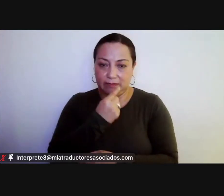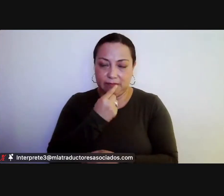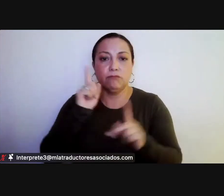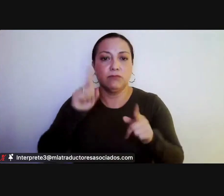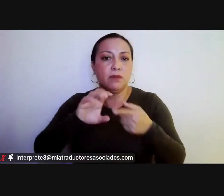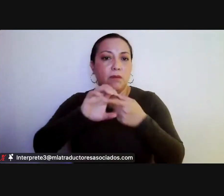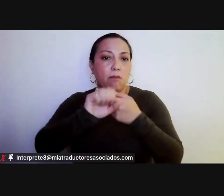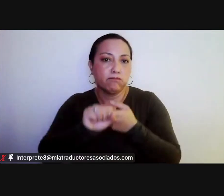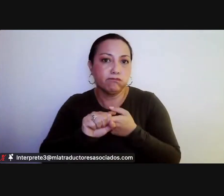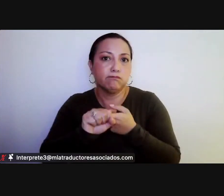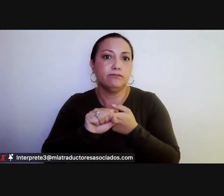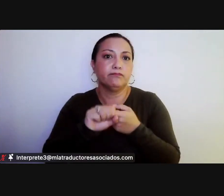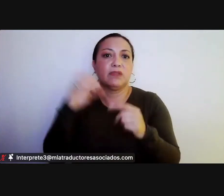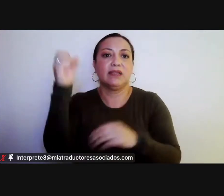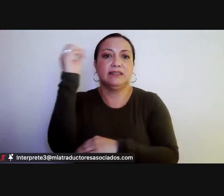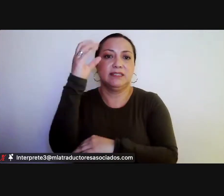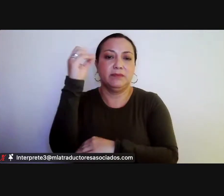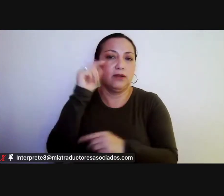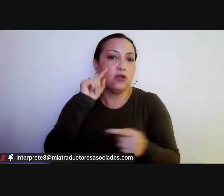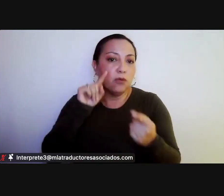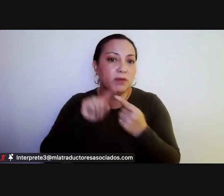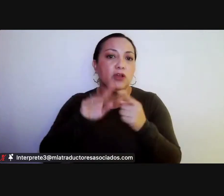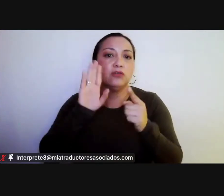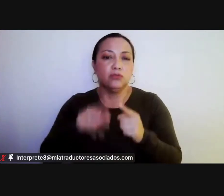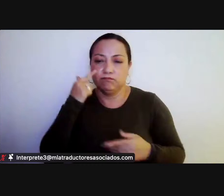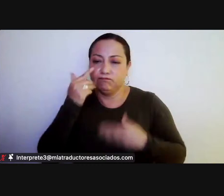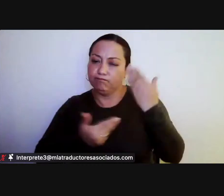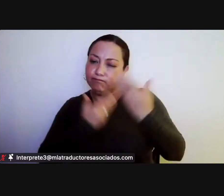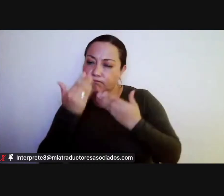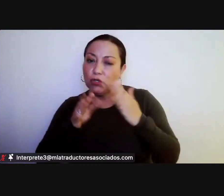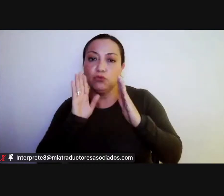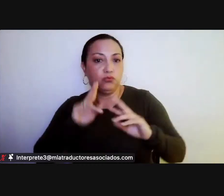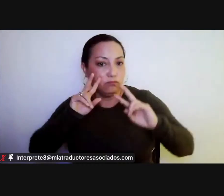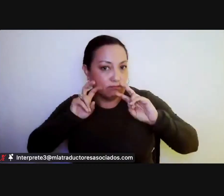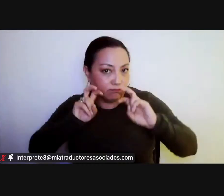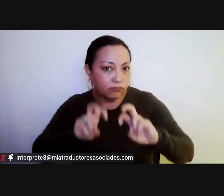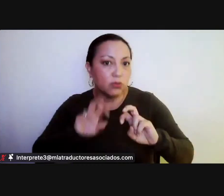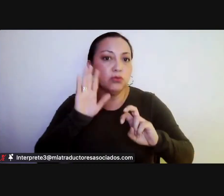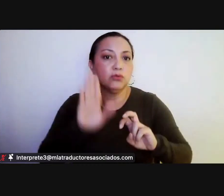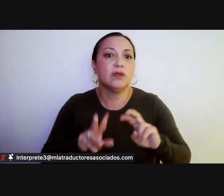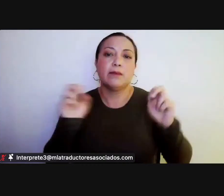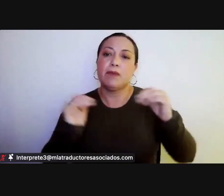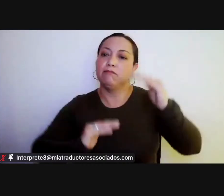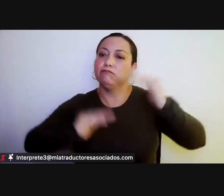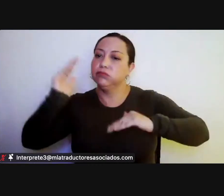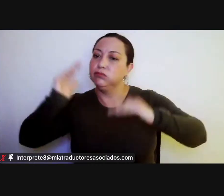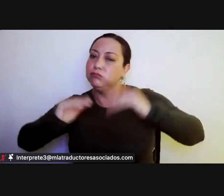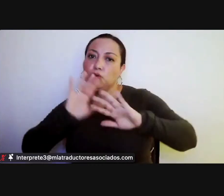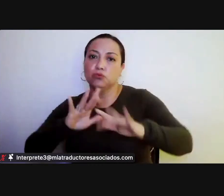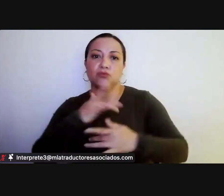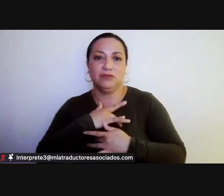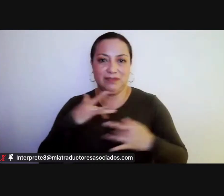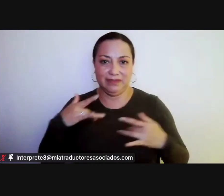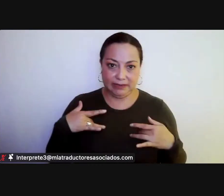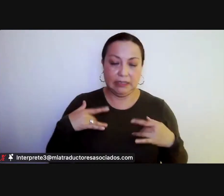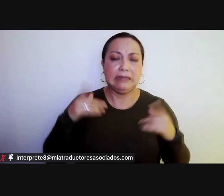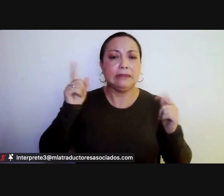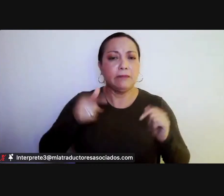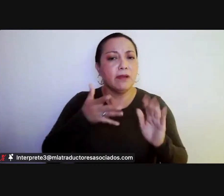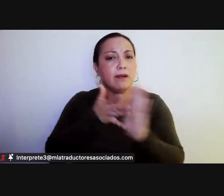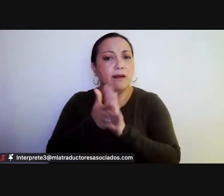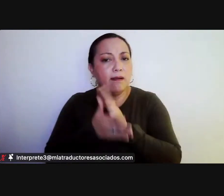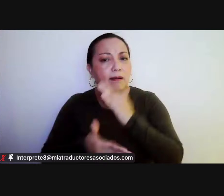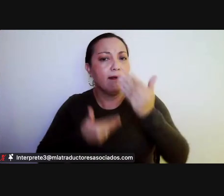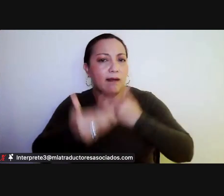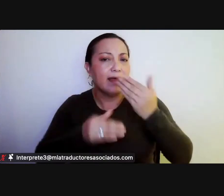We have programmed a seminar dedicated to review the status of the research on inequalities in health, talking